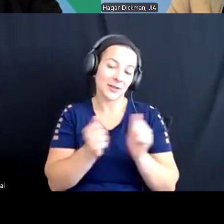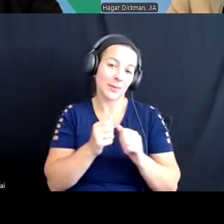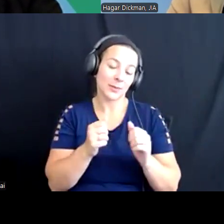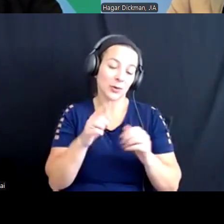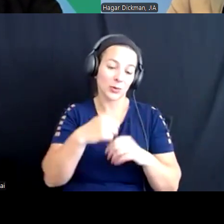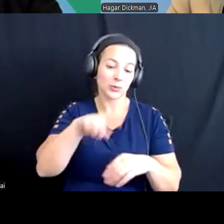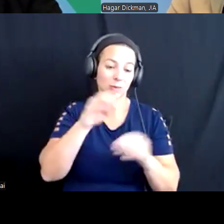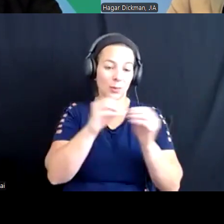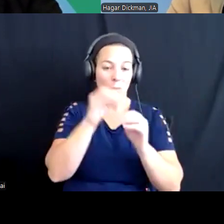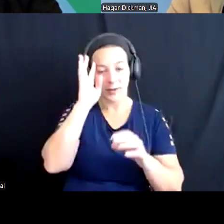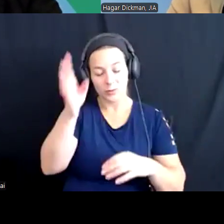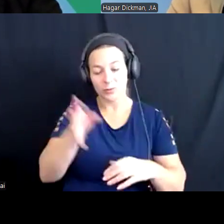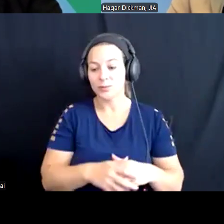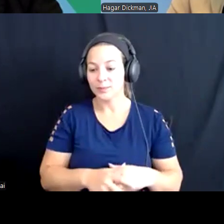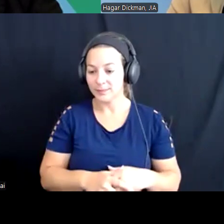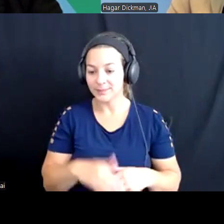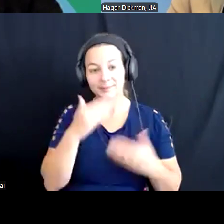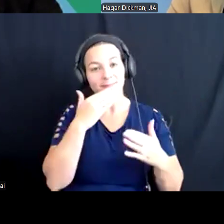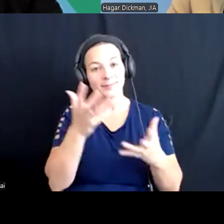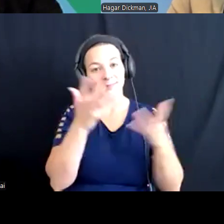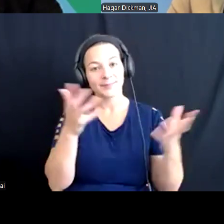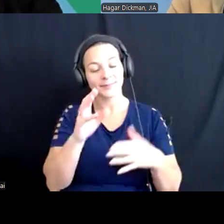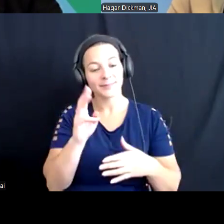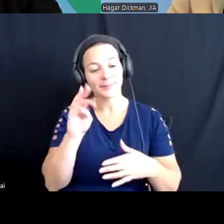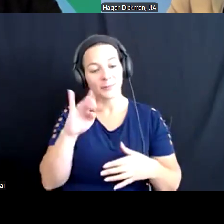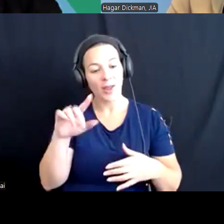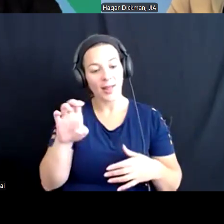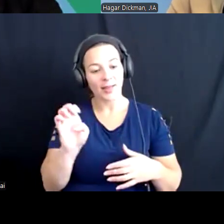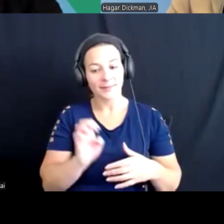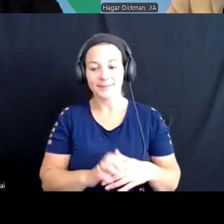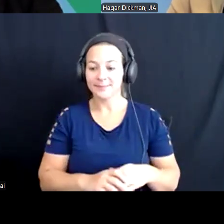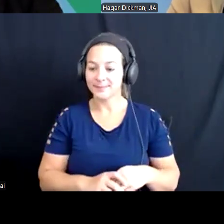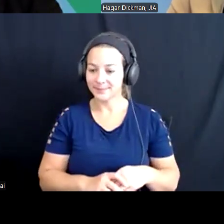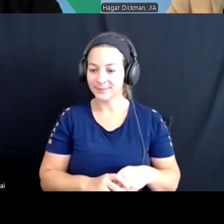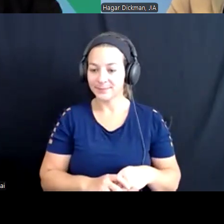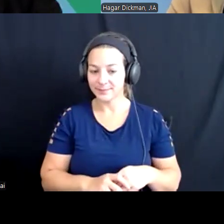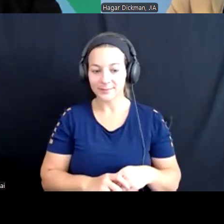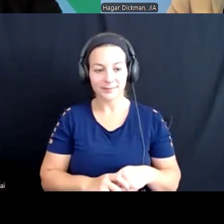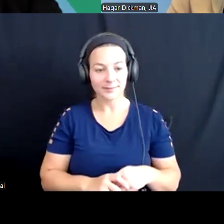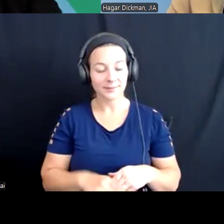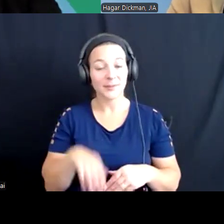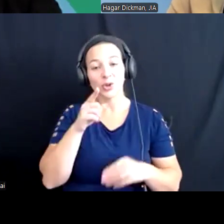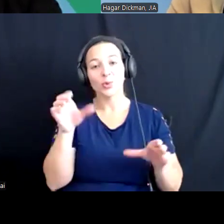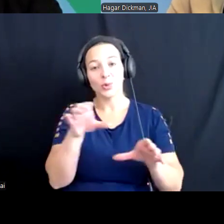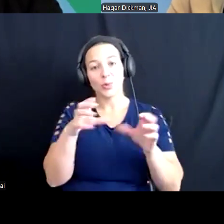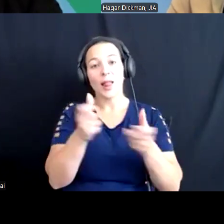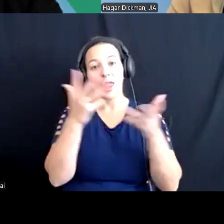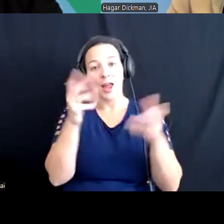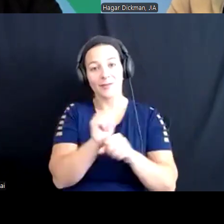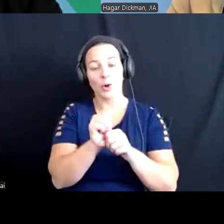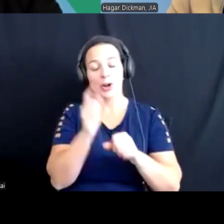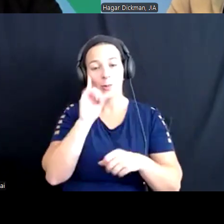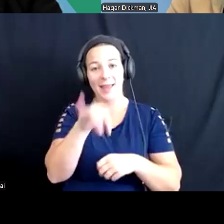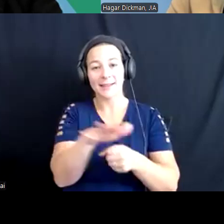you. Thank you very much, Michelle. And you do so much in this space